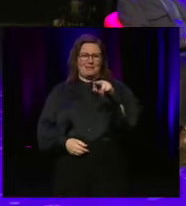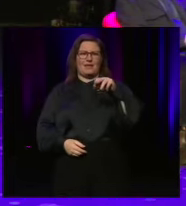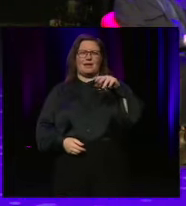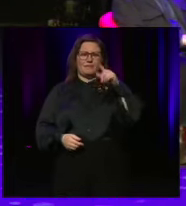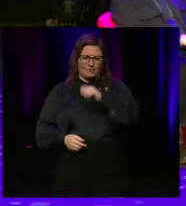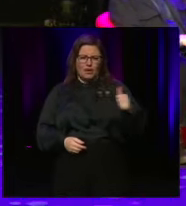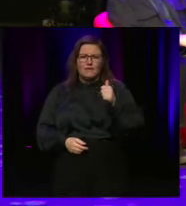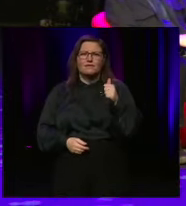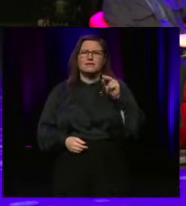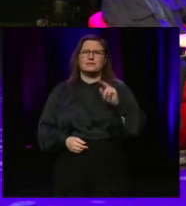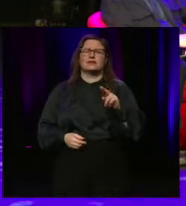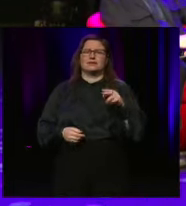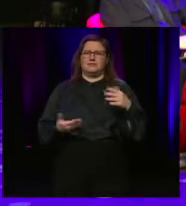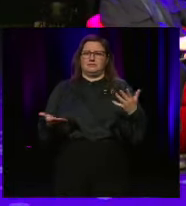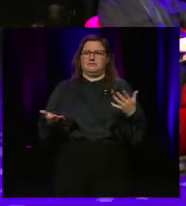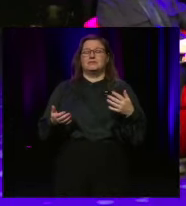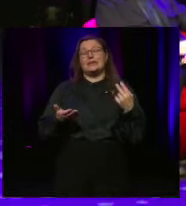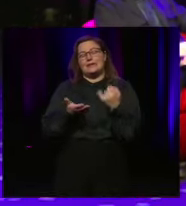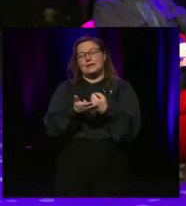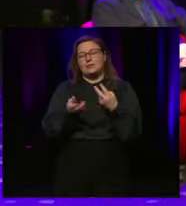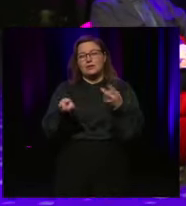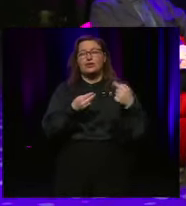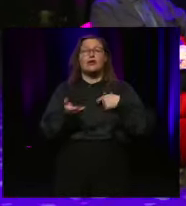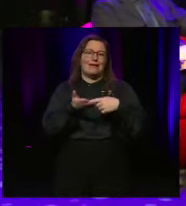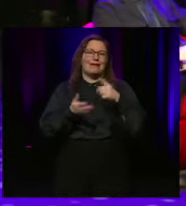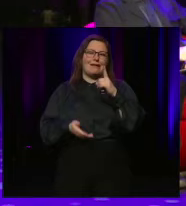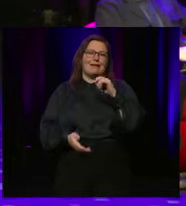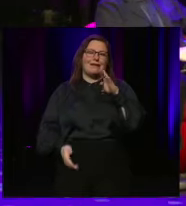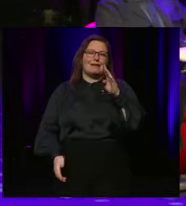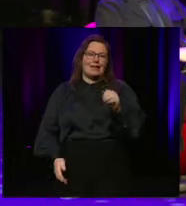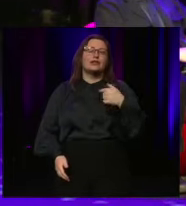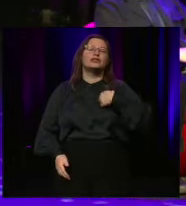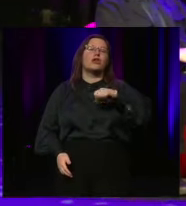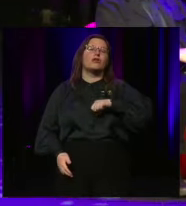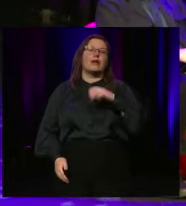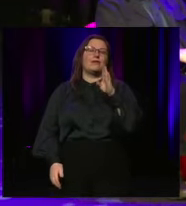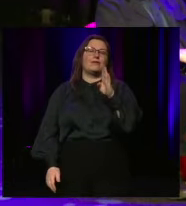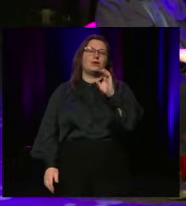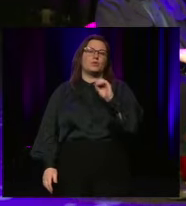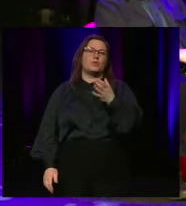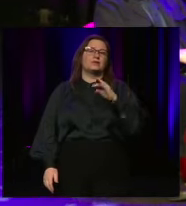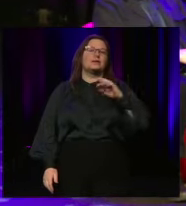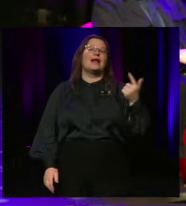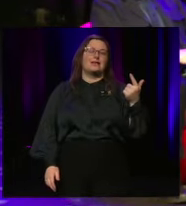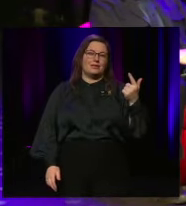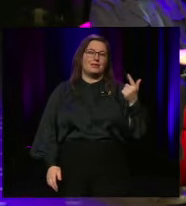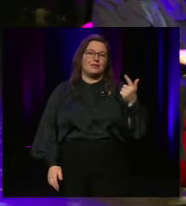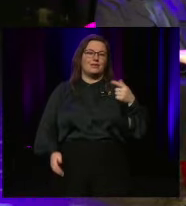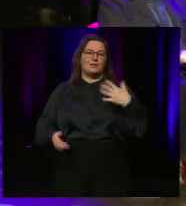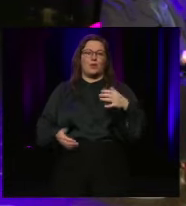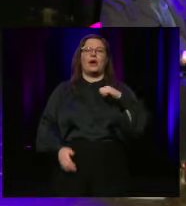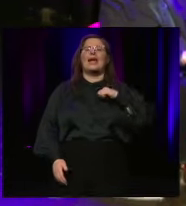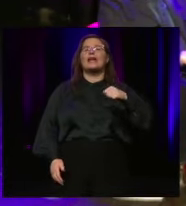in a democracy. And my name is Linde Lindqvist. I'm an associate professor of human rights at the